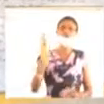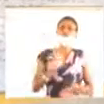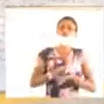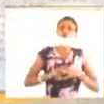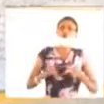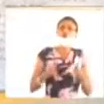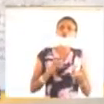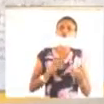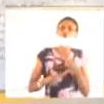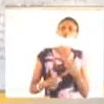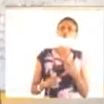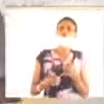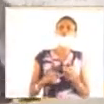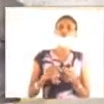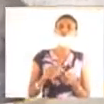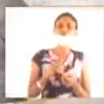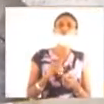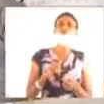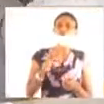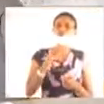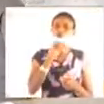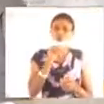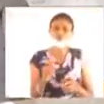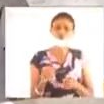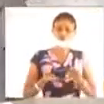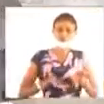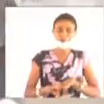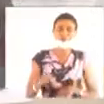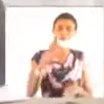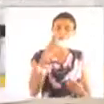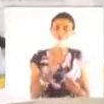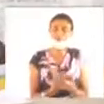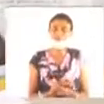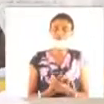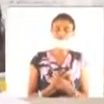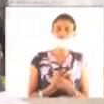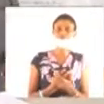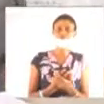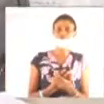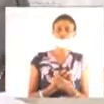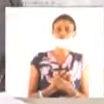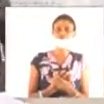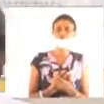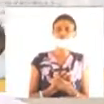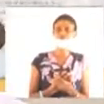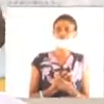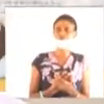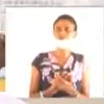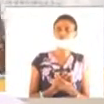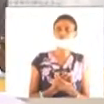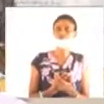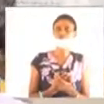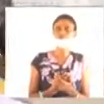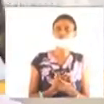you know that it's a behavior of a person who is addicted to drugs. Because a